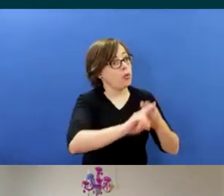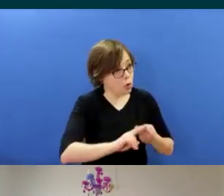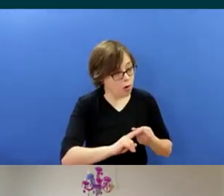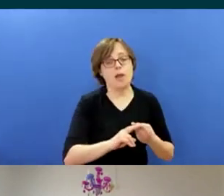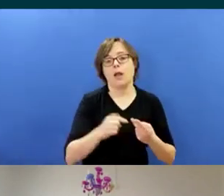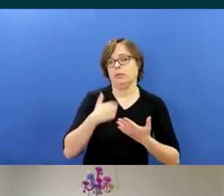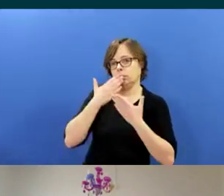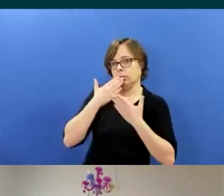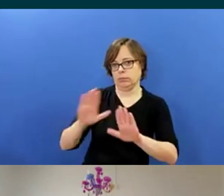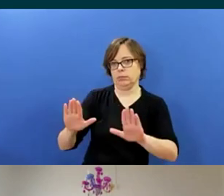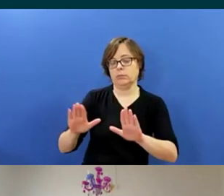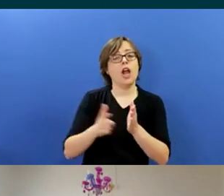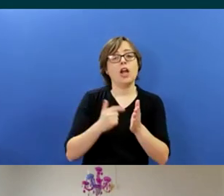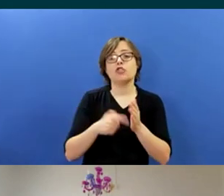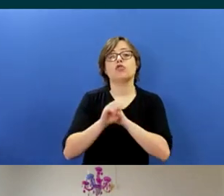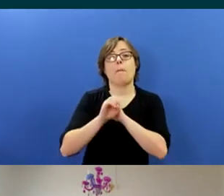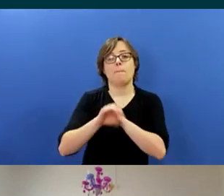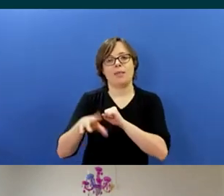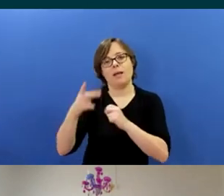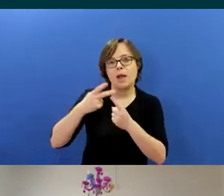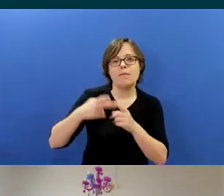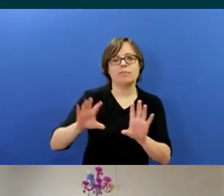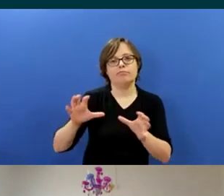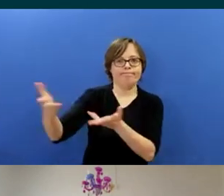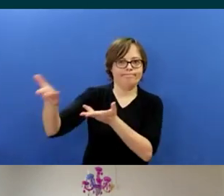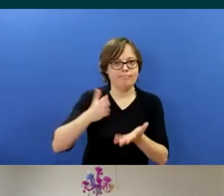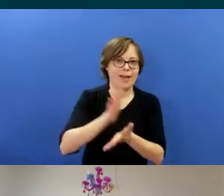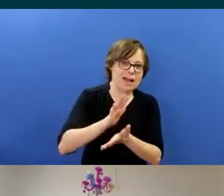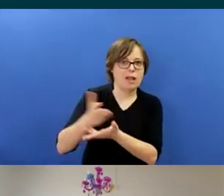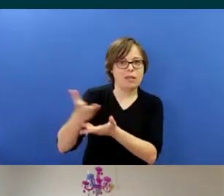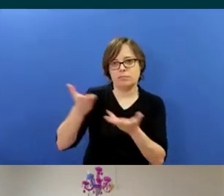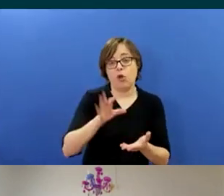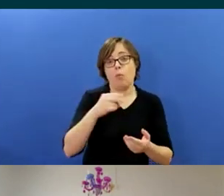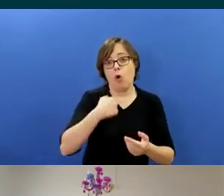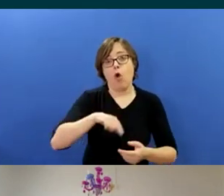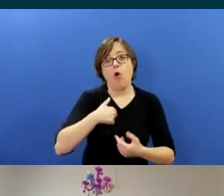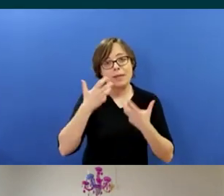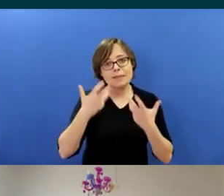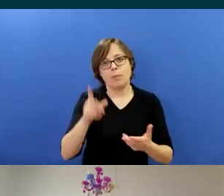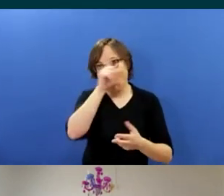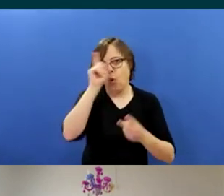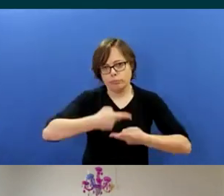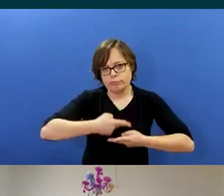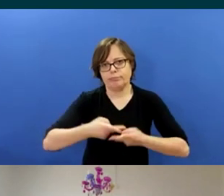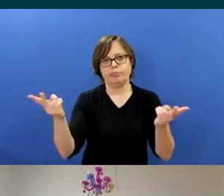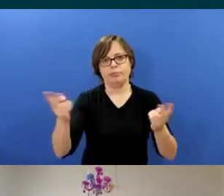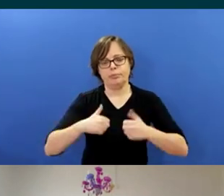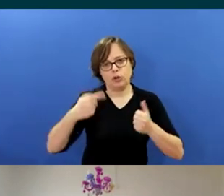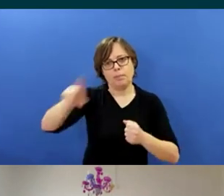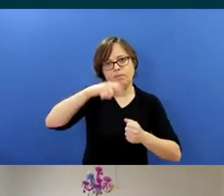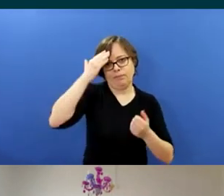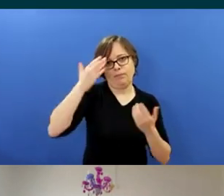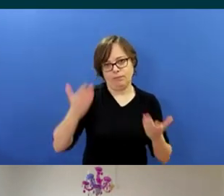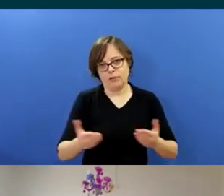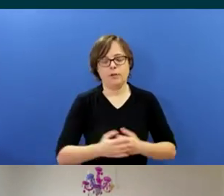we want to have the biggest public to know about it, and we